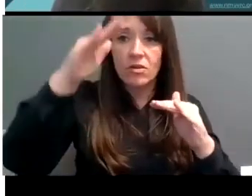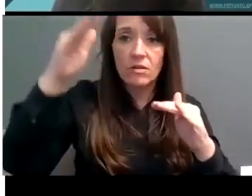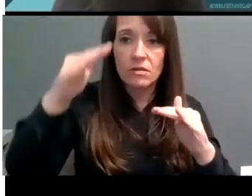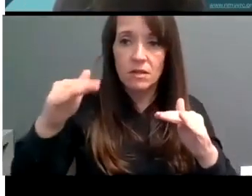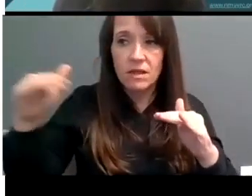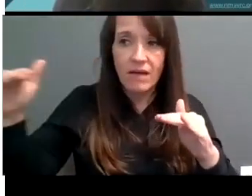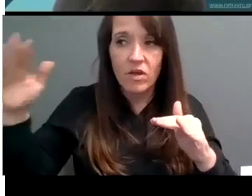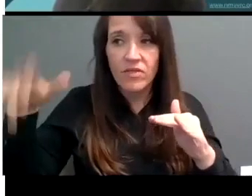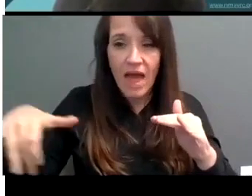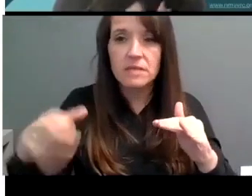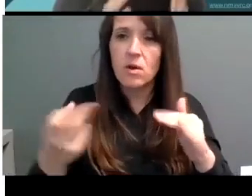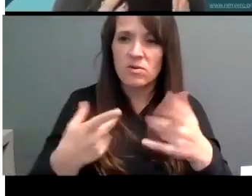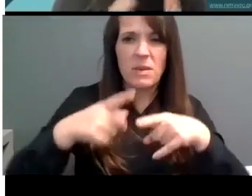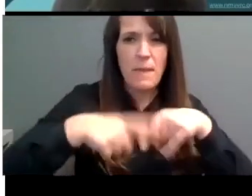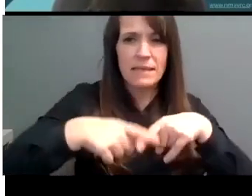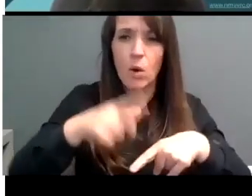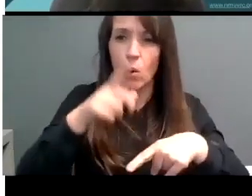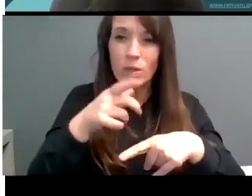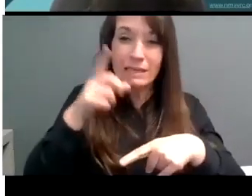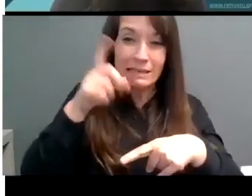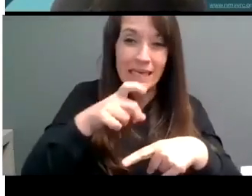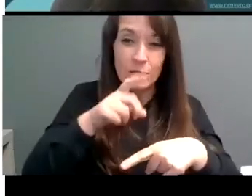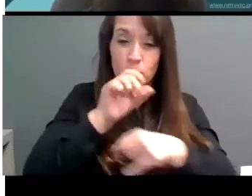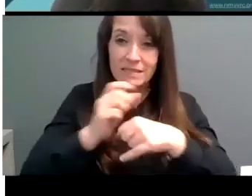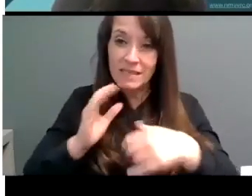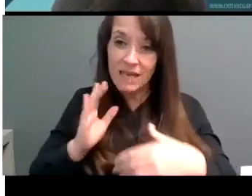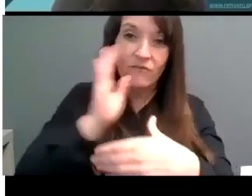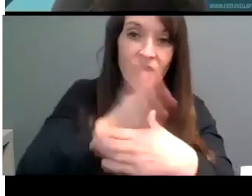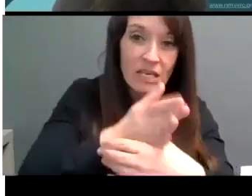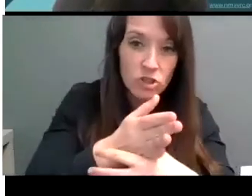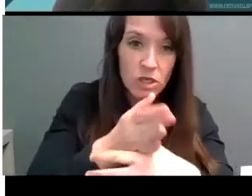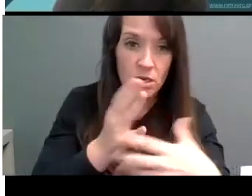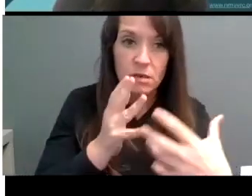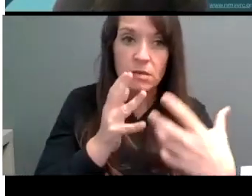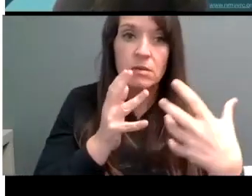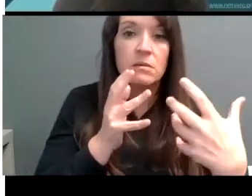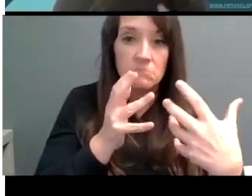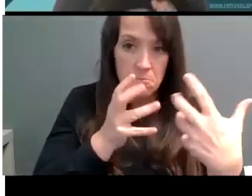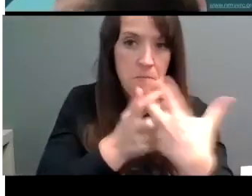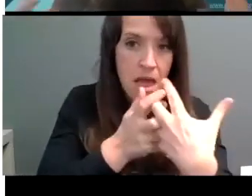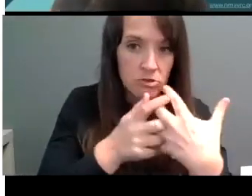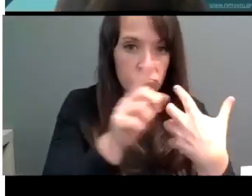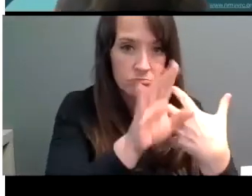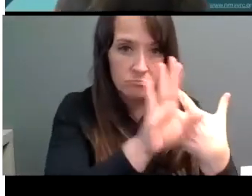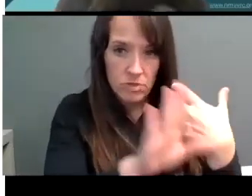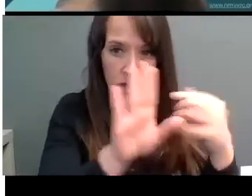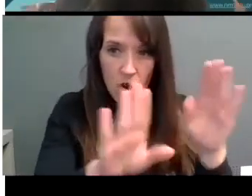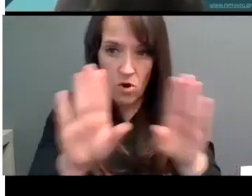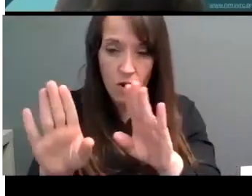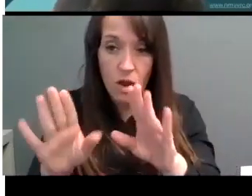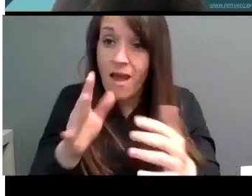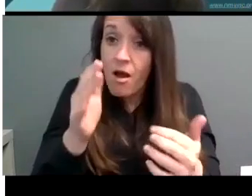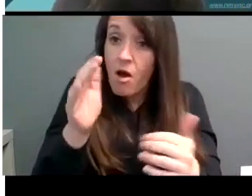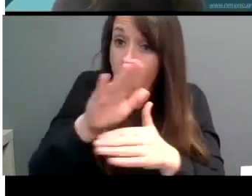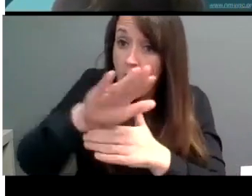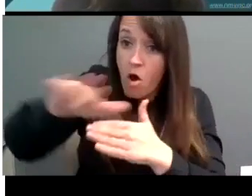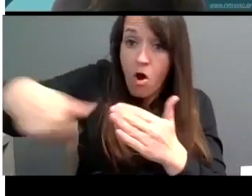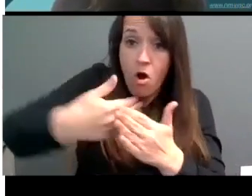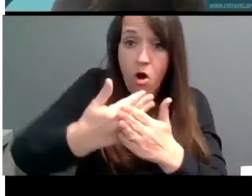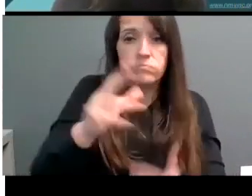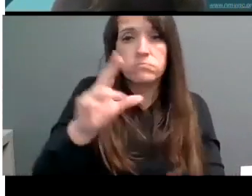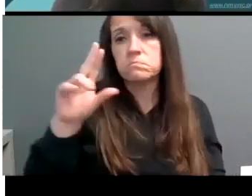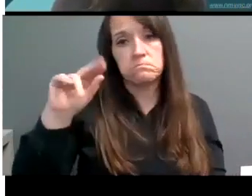need of these interventions and how can we deliver them in the most effective way possible, knowing that it won't be everyone. It's not that dark